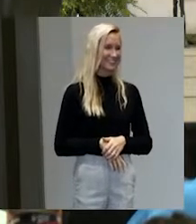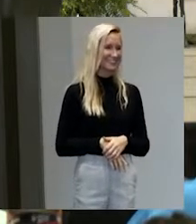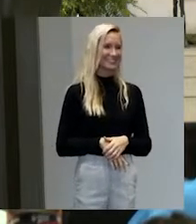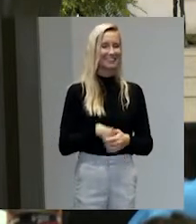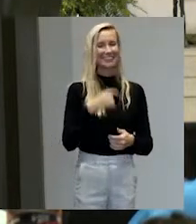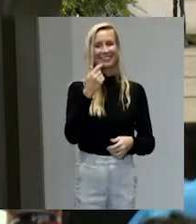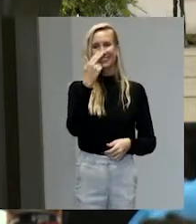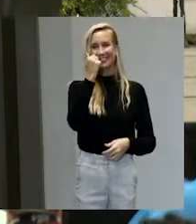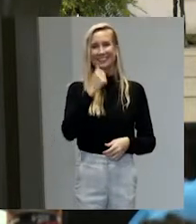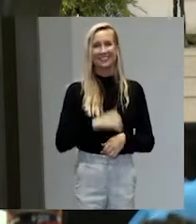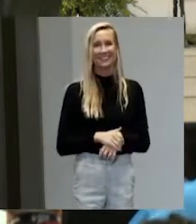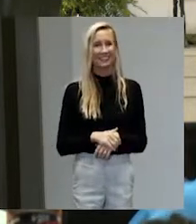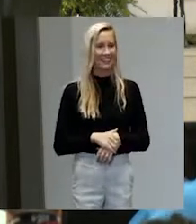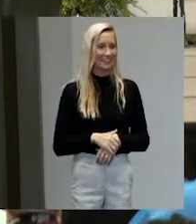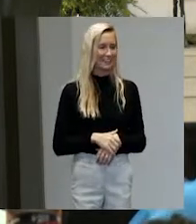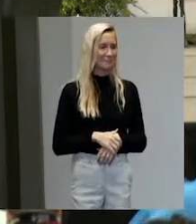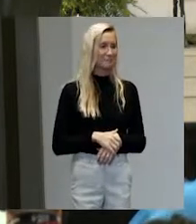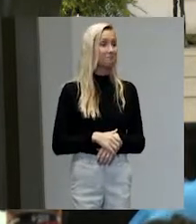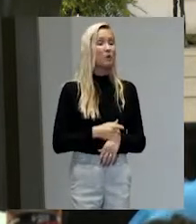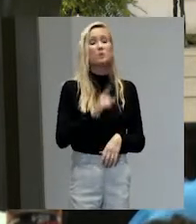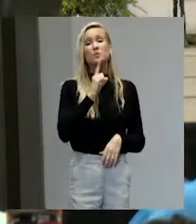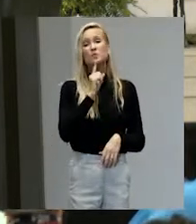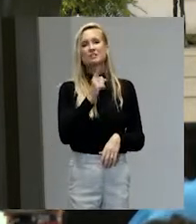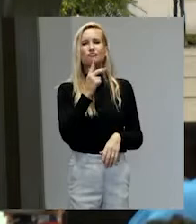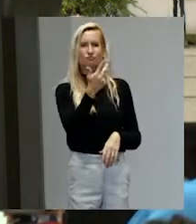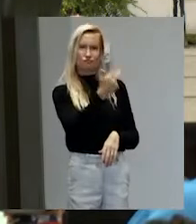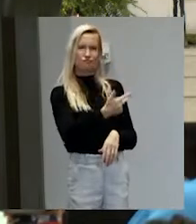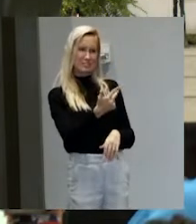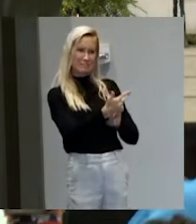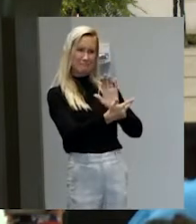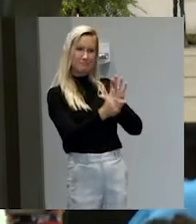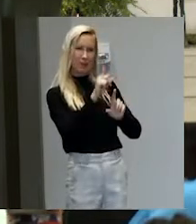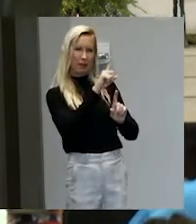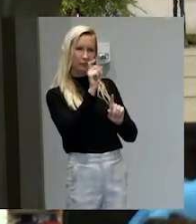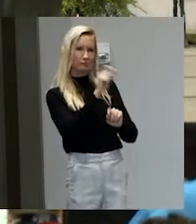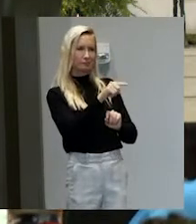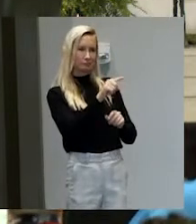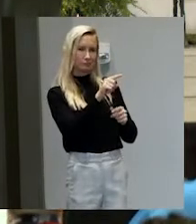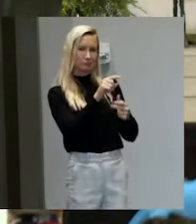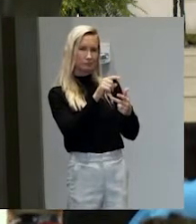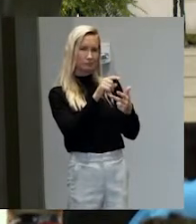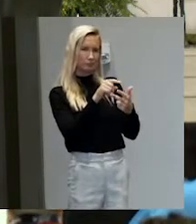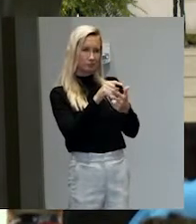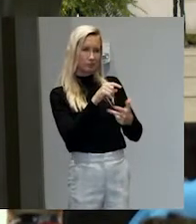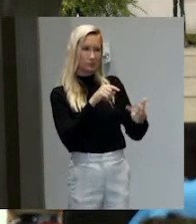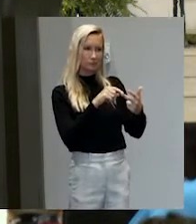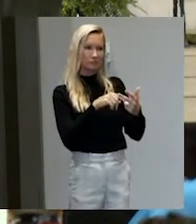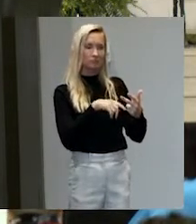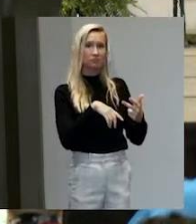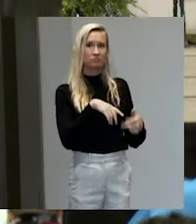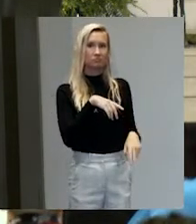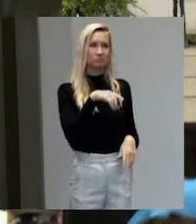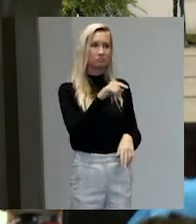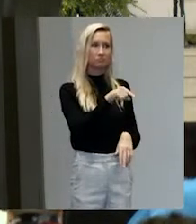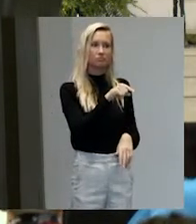For the three of you, when you first heard about the show, how'd you find out about